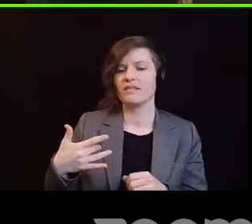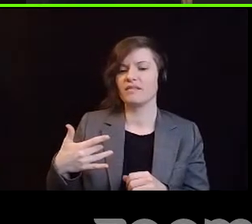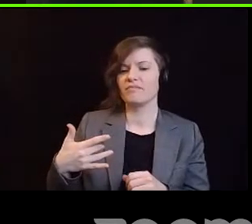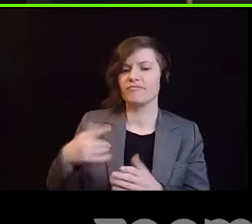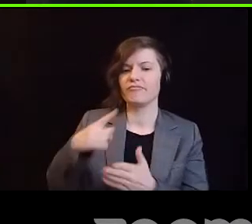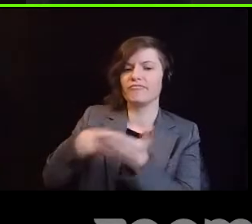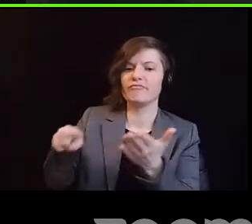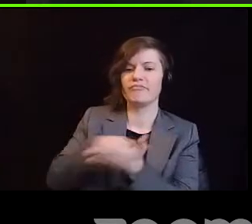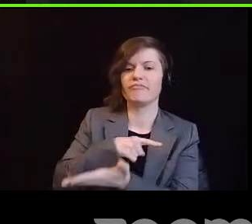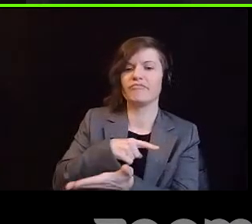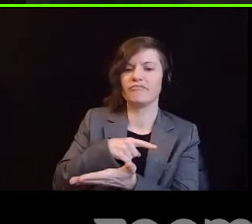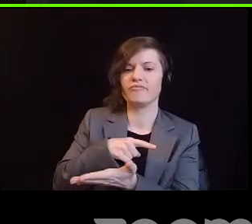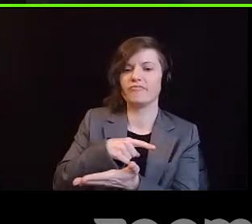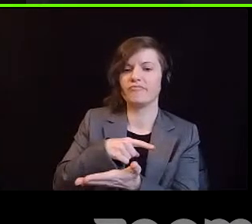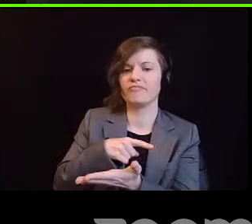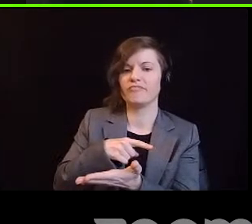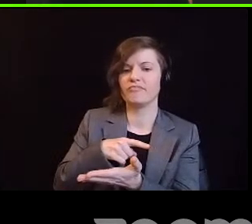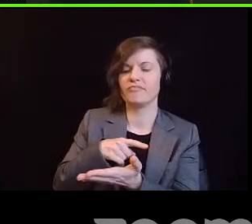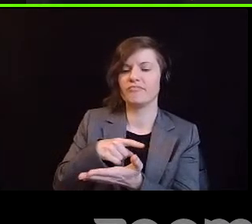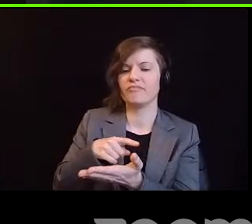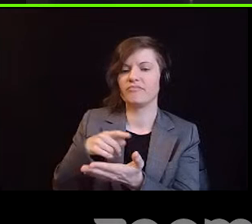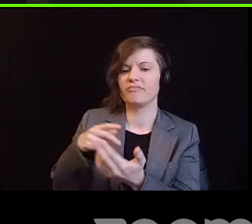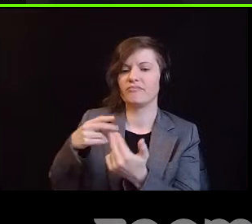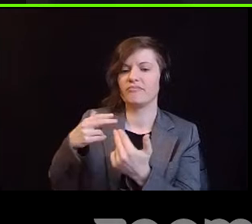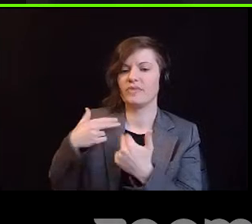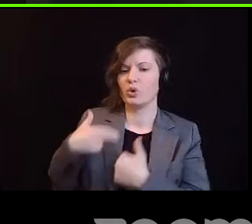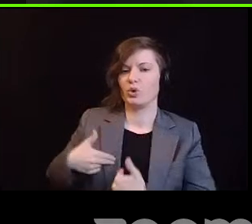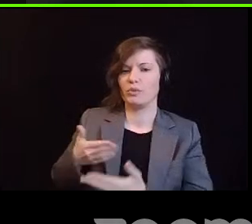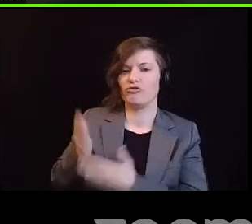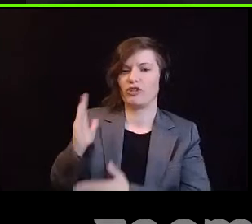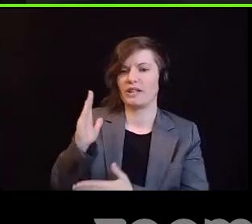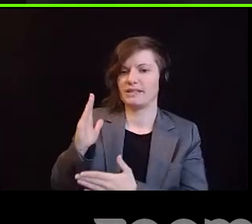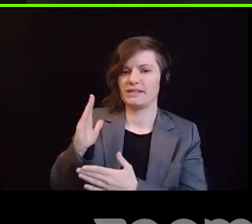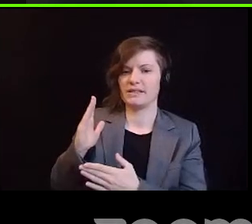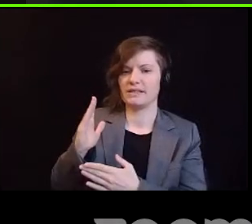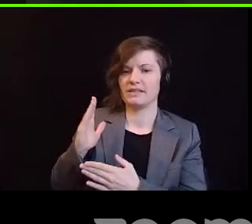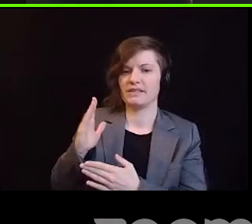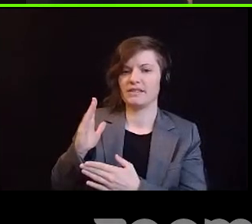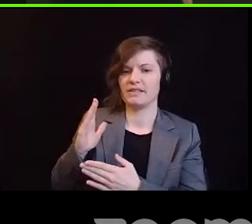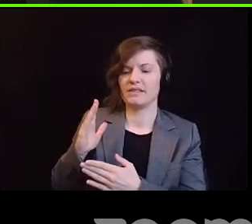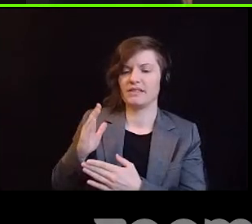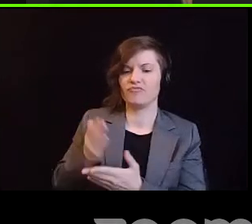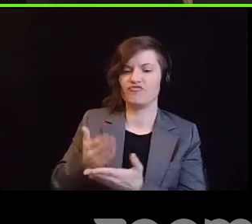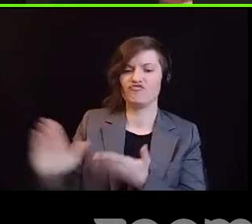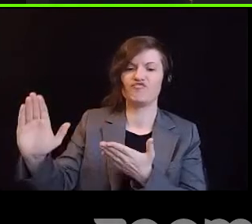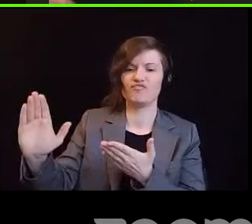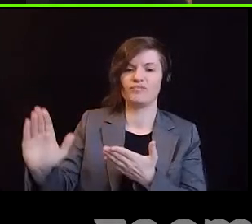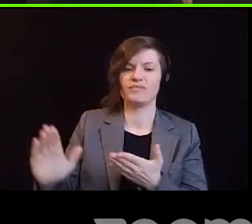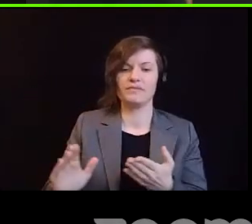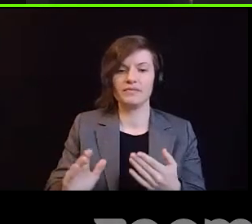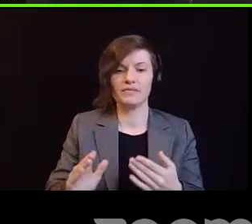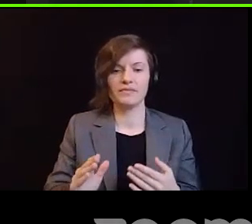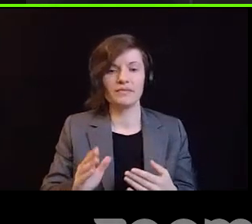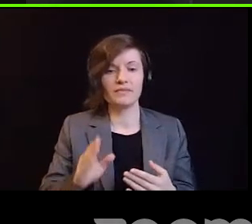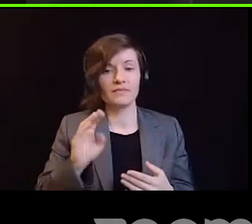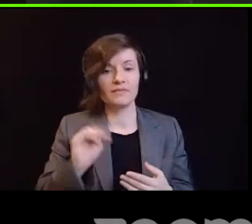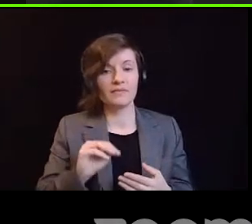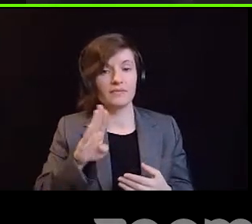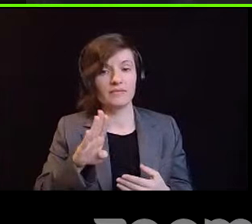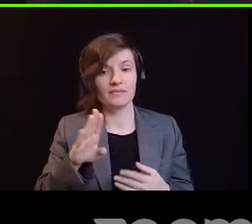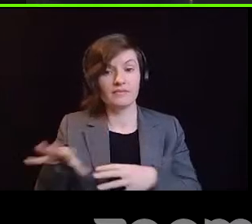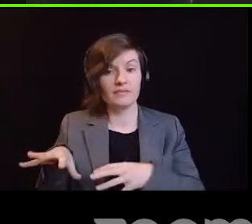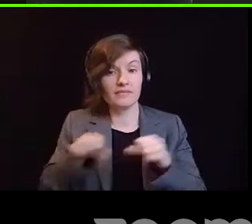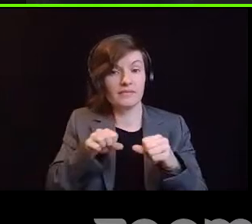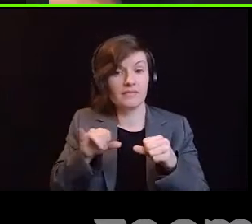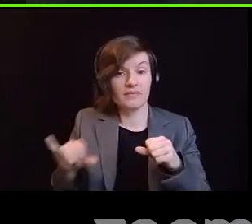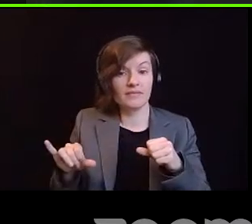when the Brotherhood engages this phenomena of human rights activism, this might help in undermining the demonization of it. But whether the Brotherhood